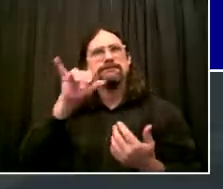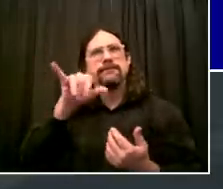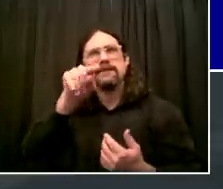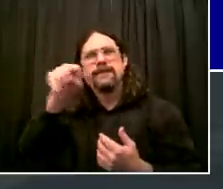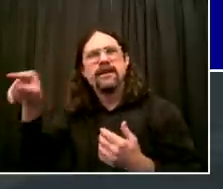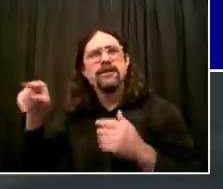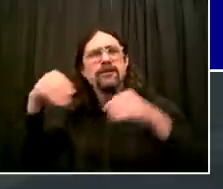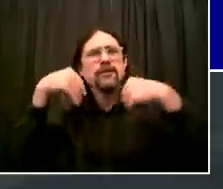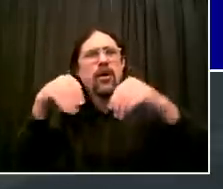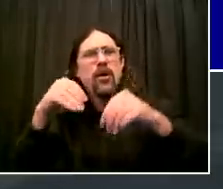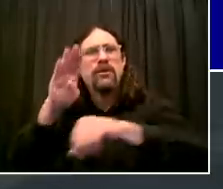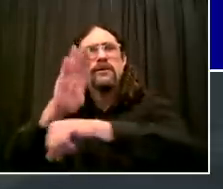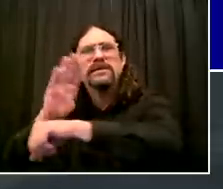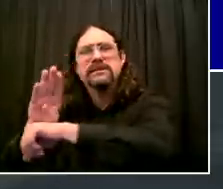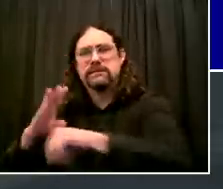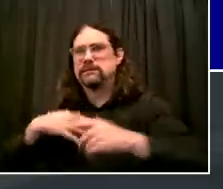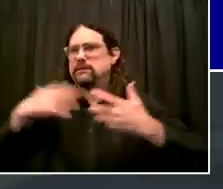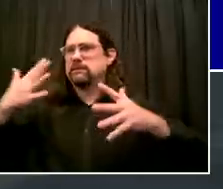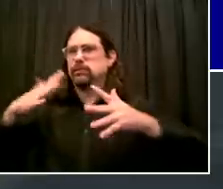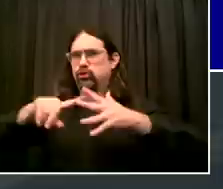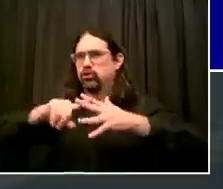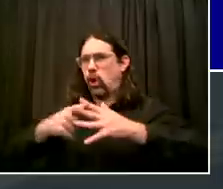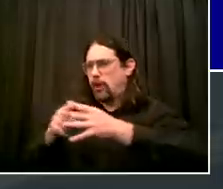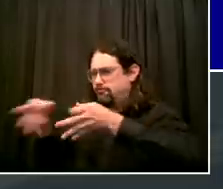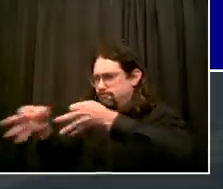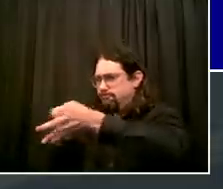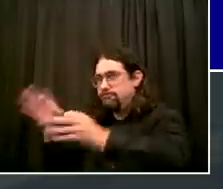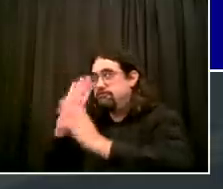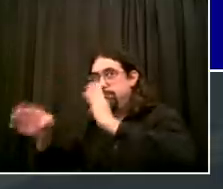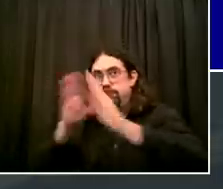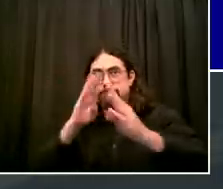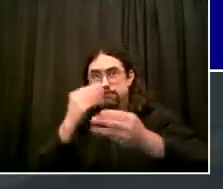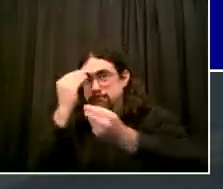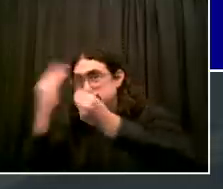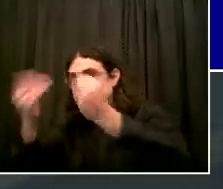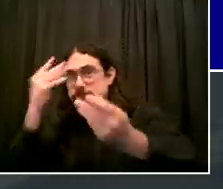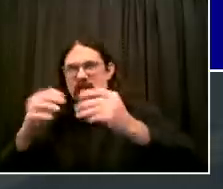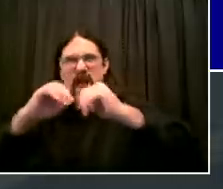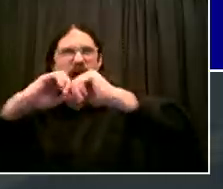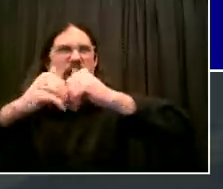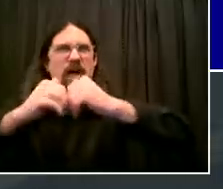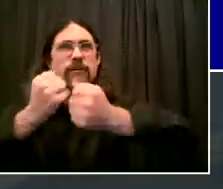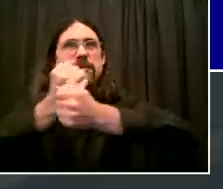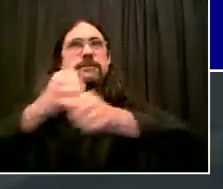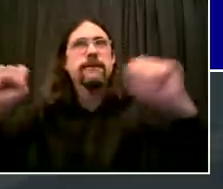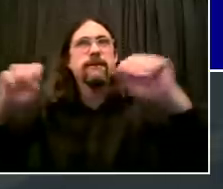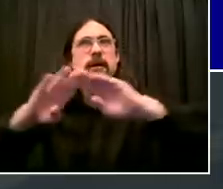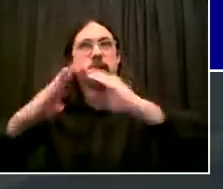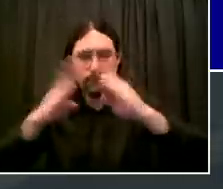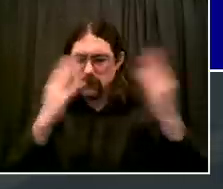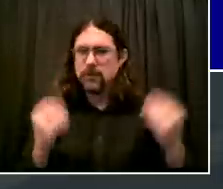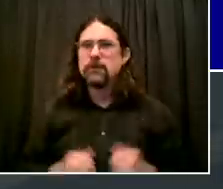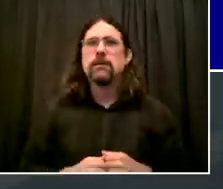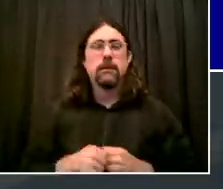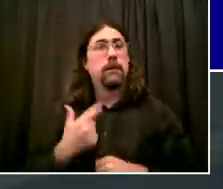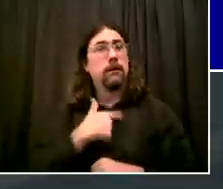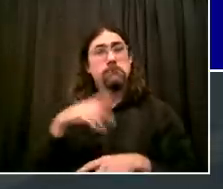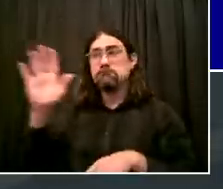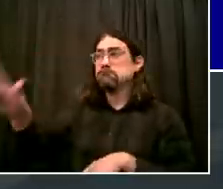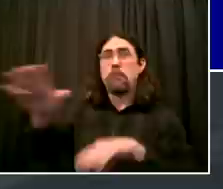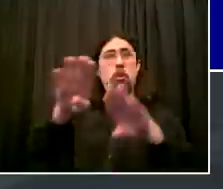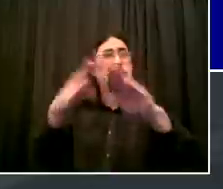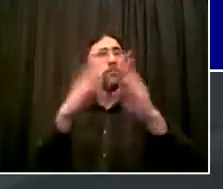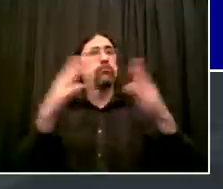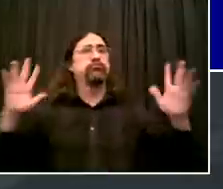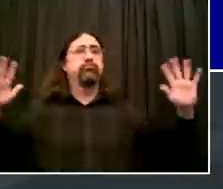folks in each industry, make sure they have the information they need. We have help lines. We're going to be there every step of the way to help businesses get up and running. I've talked to a lot of business